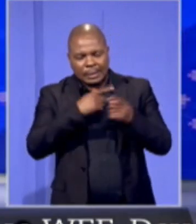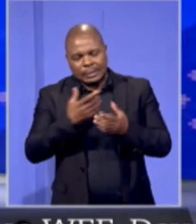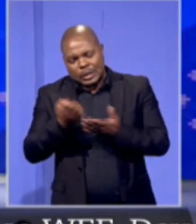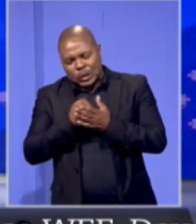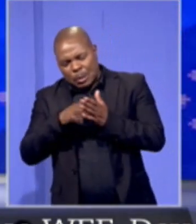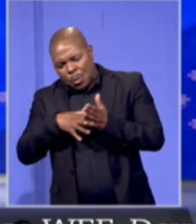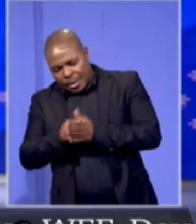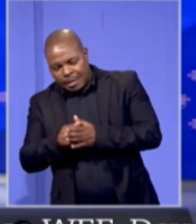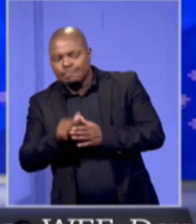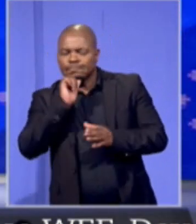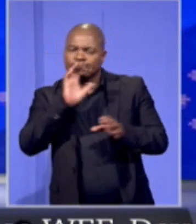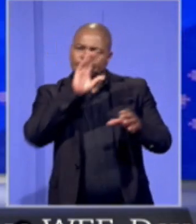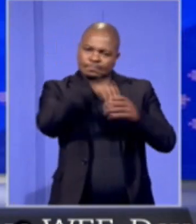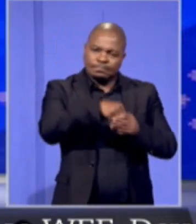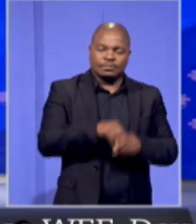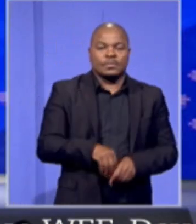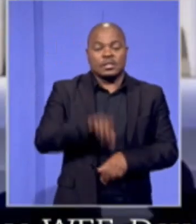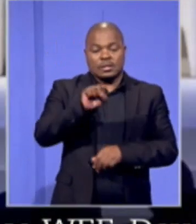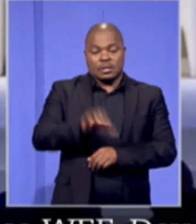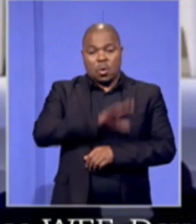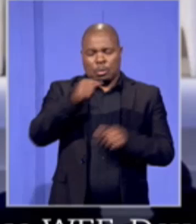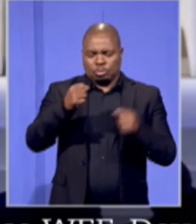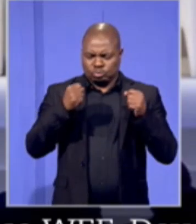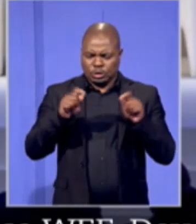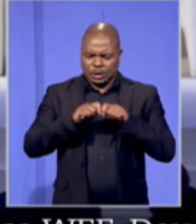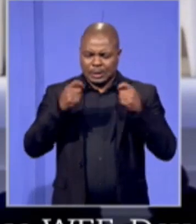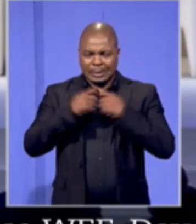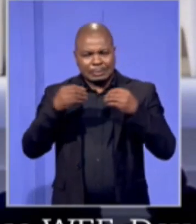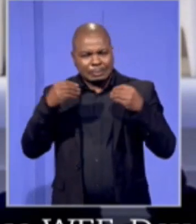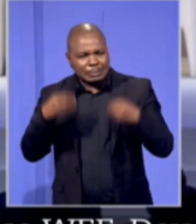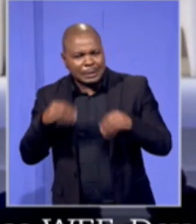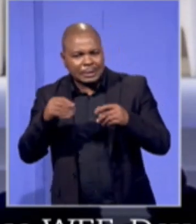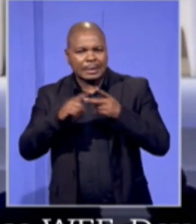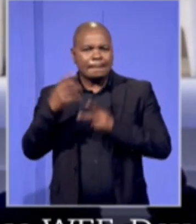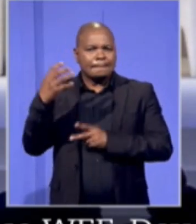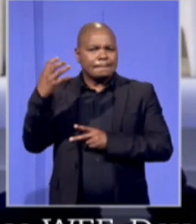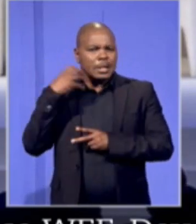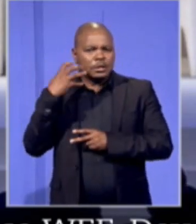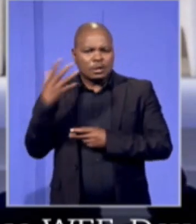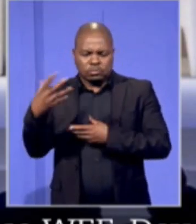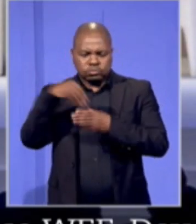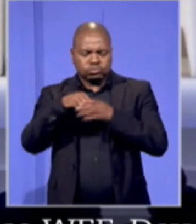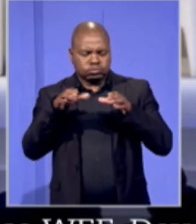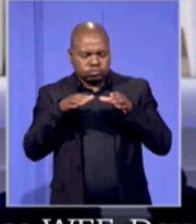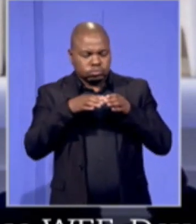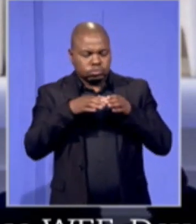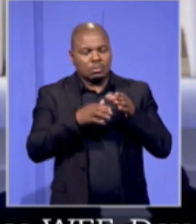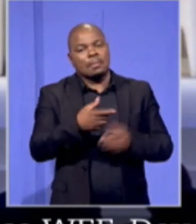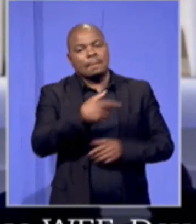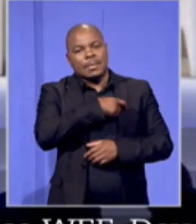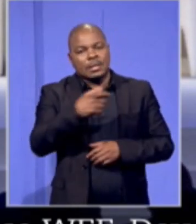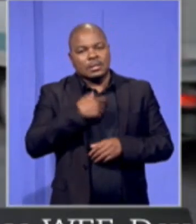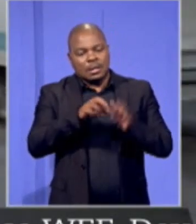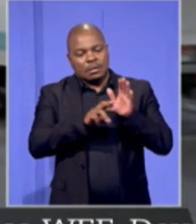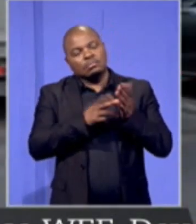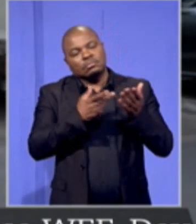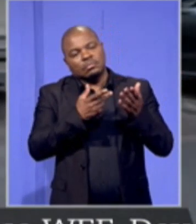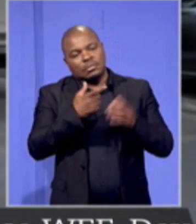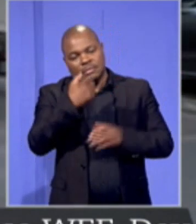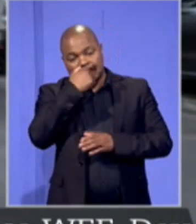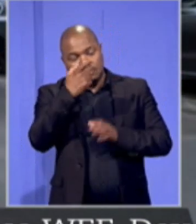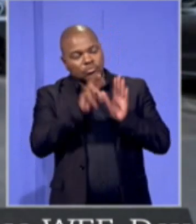moruong. Afrika Borwa e theile sehlopha se matla sa bawebi sa le matona se tla etellwa pele ke mopresidente Cyril Ramaphosa ho leba